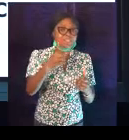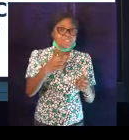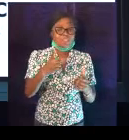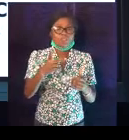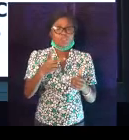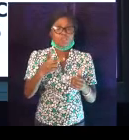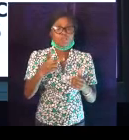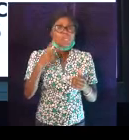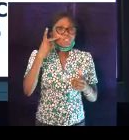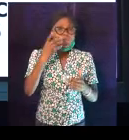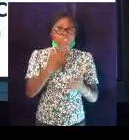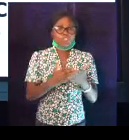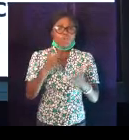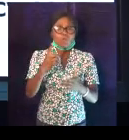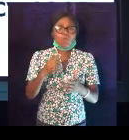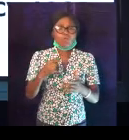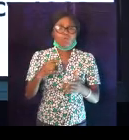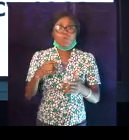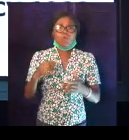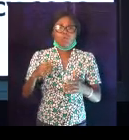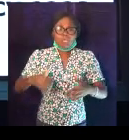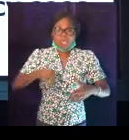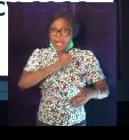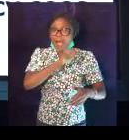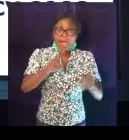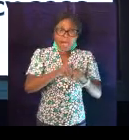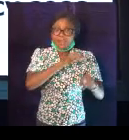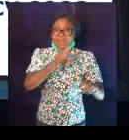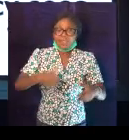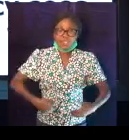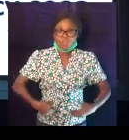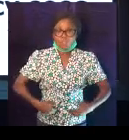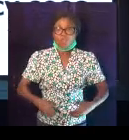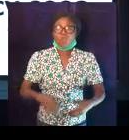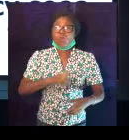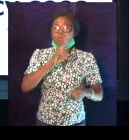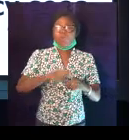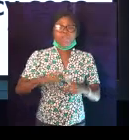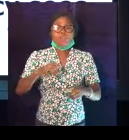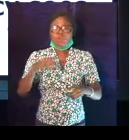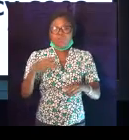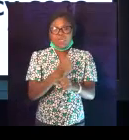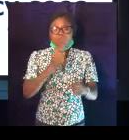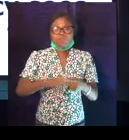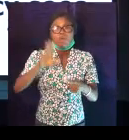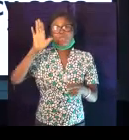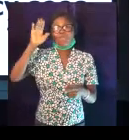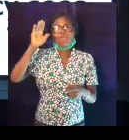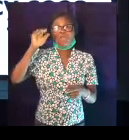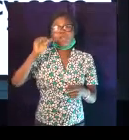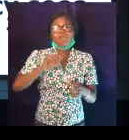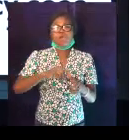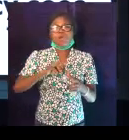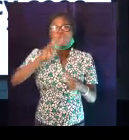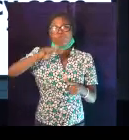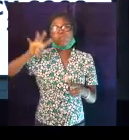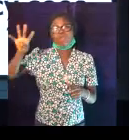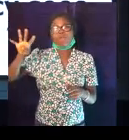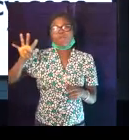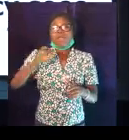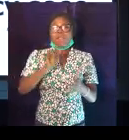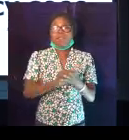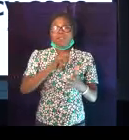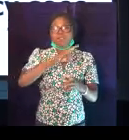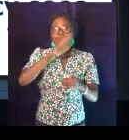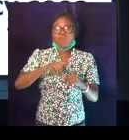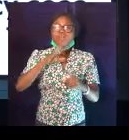see somebody as a youth when the person reaches ages of 15 and grows to become 24.